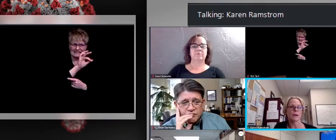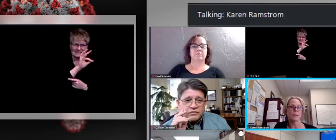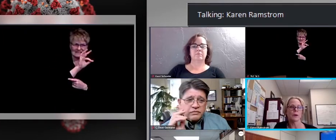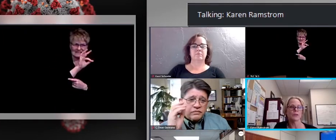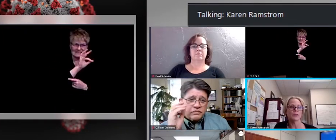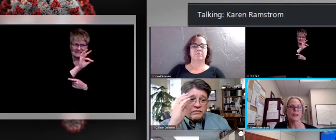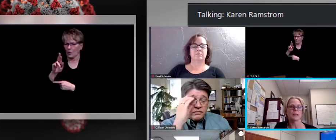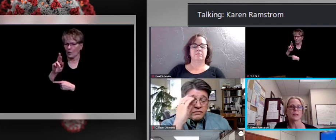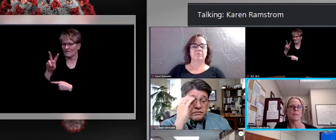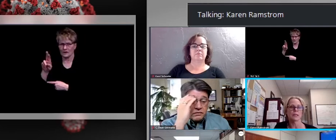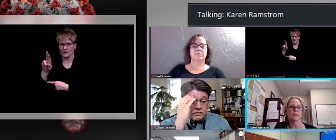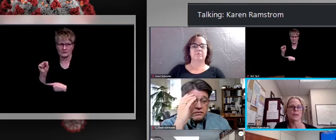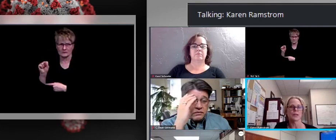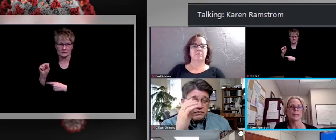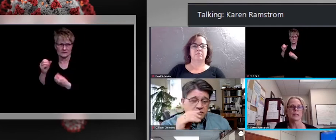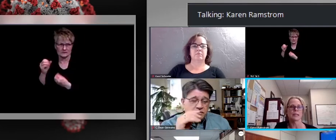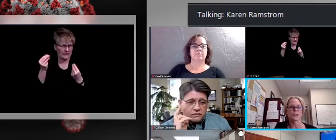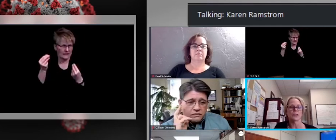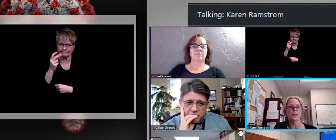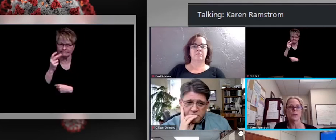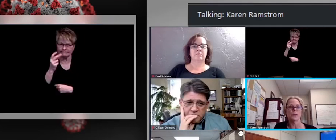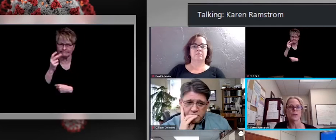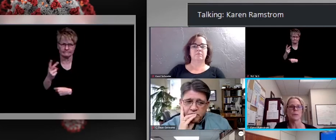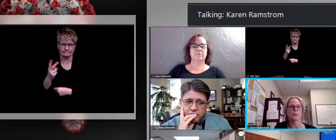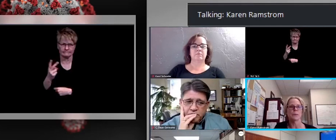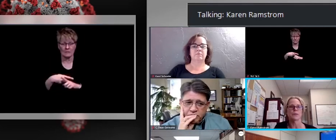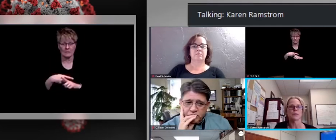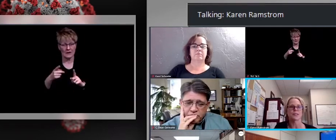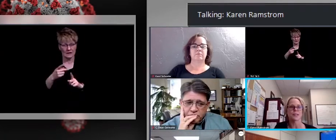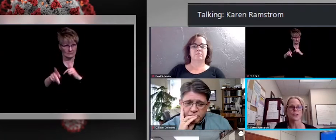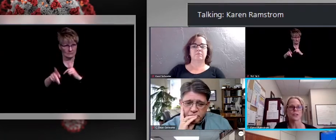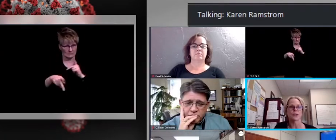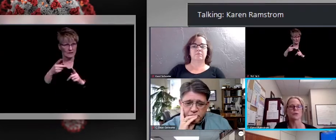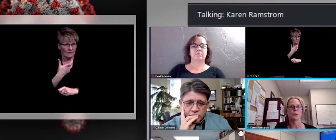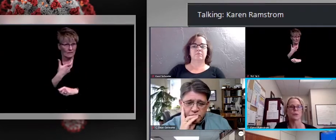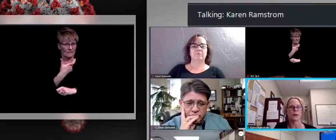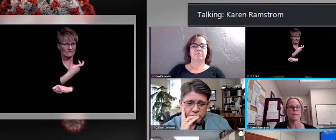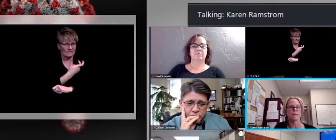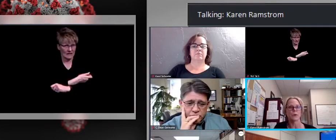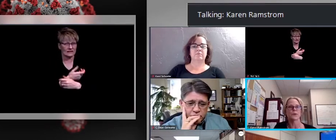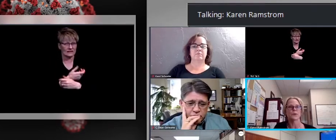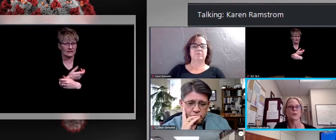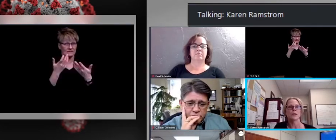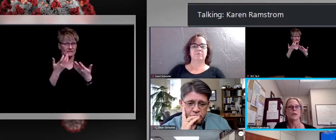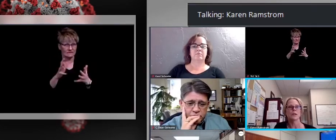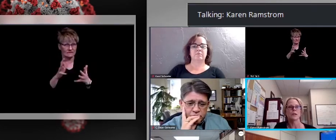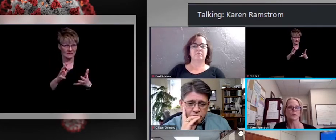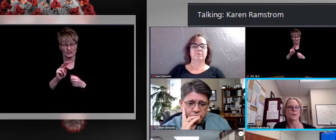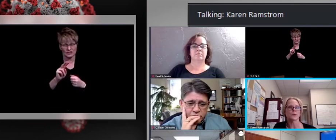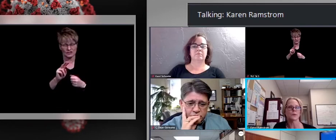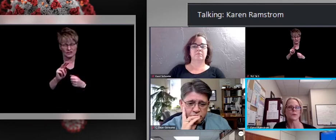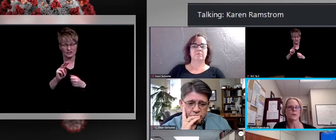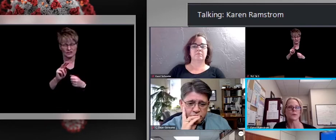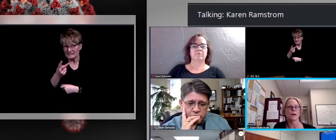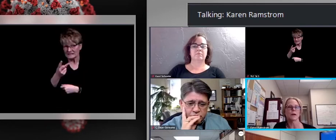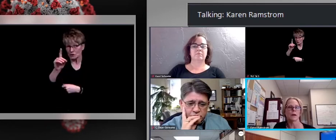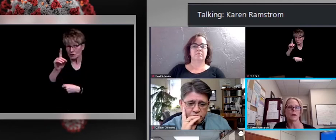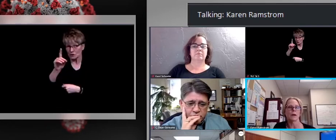that the post-vaccine monitoring data does show that people after a second dose do have more of those symptoms